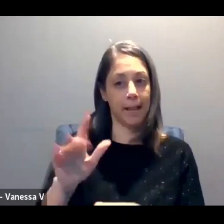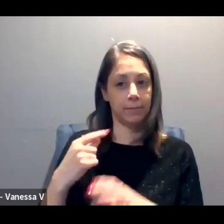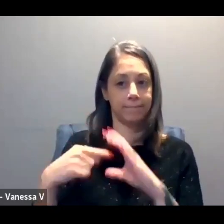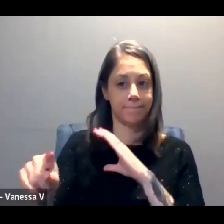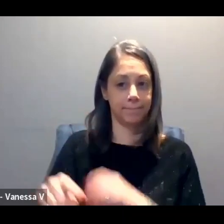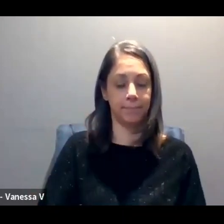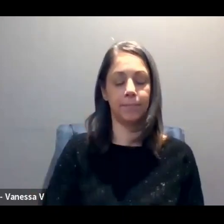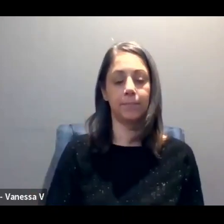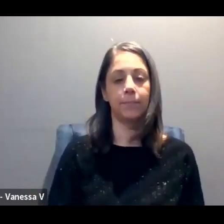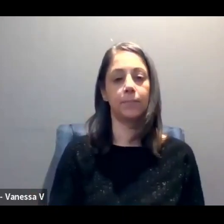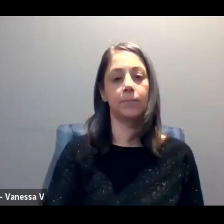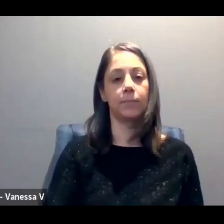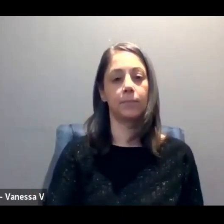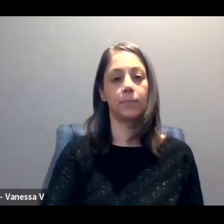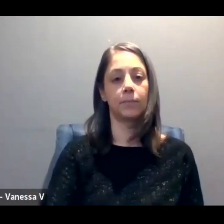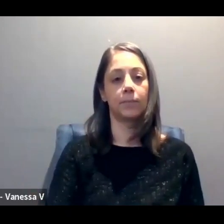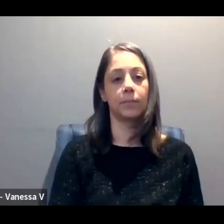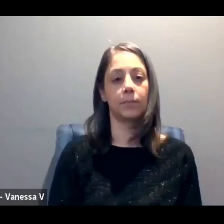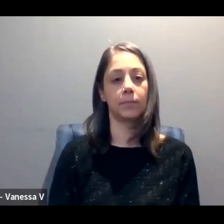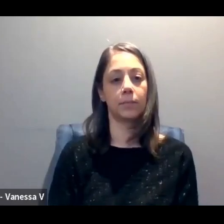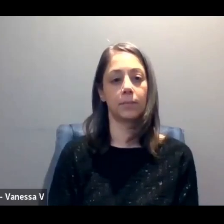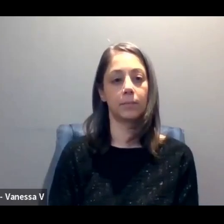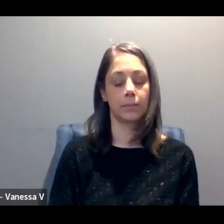Next slide.